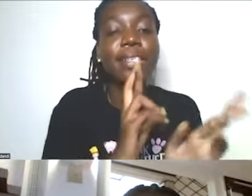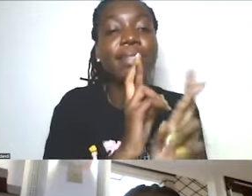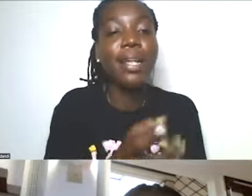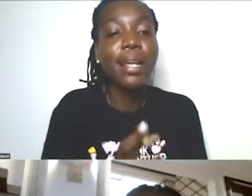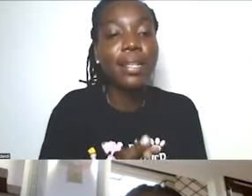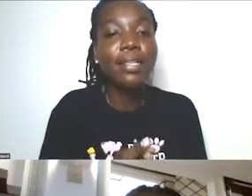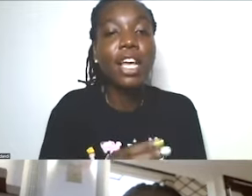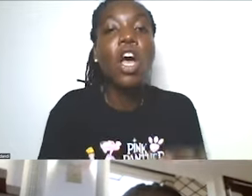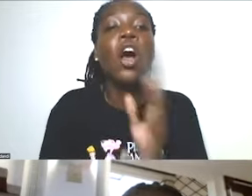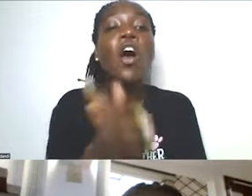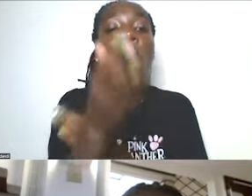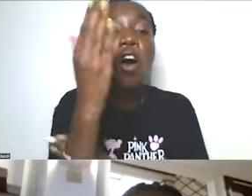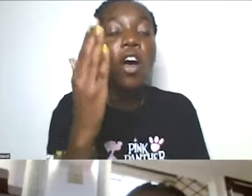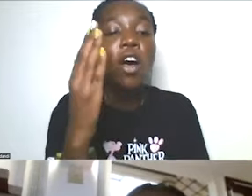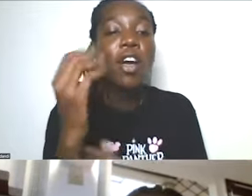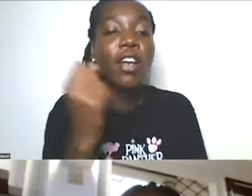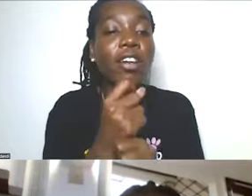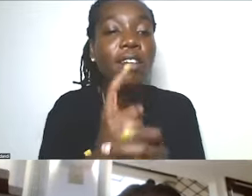Nelson?